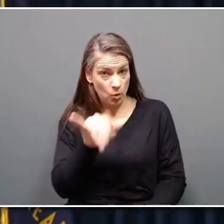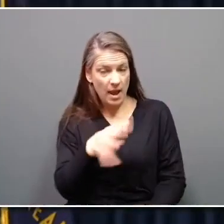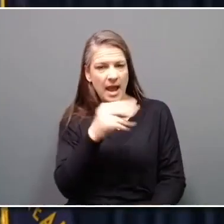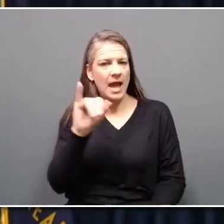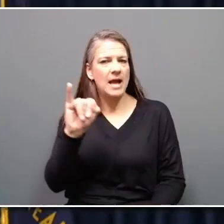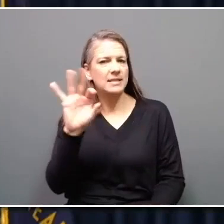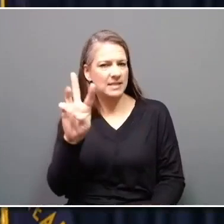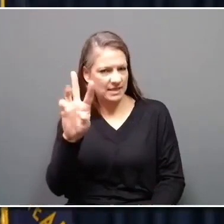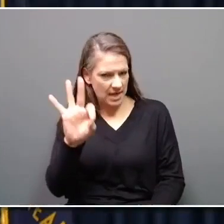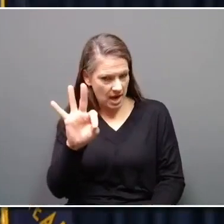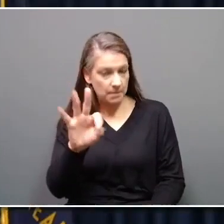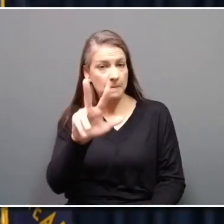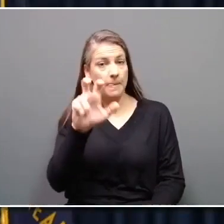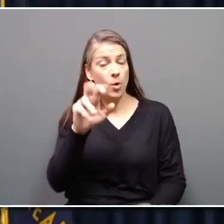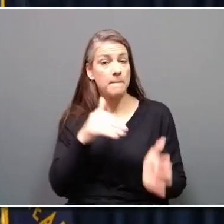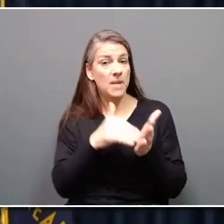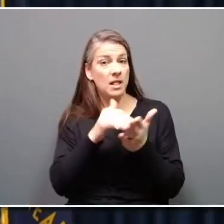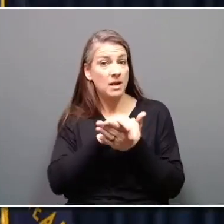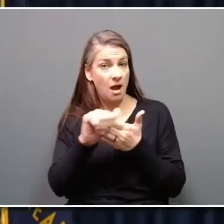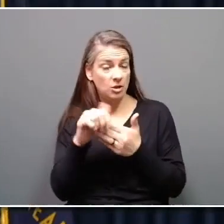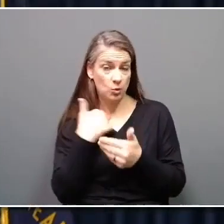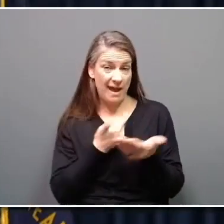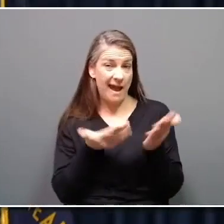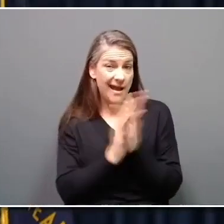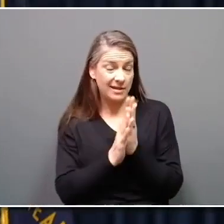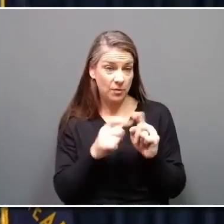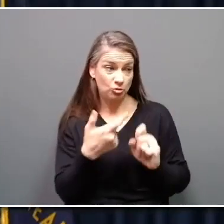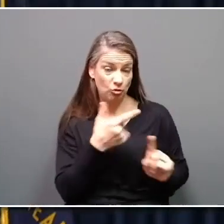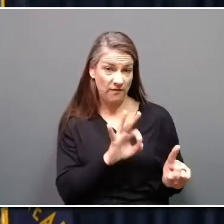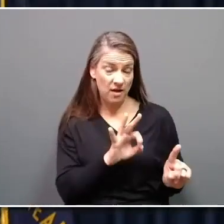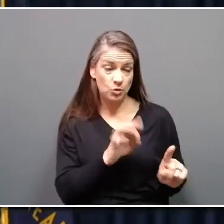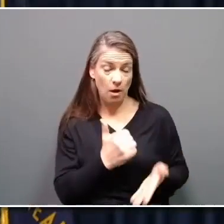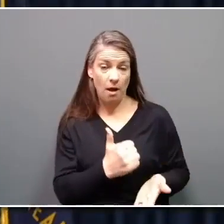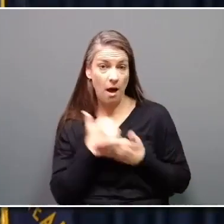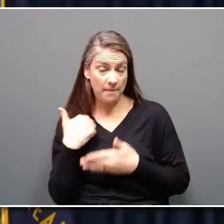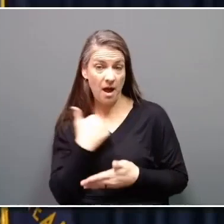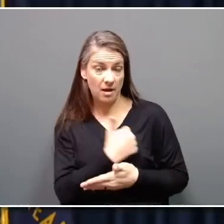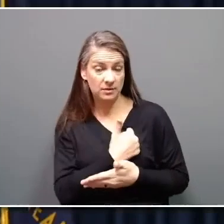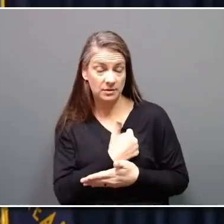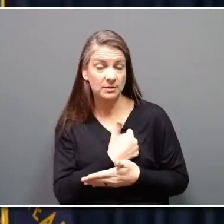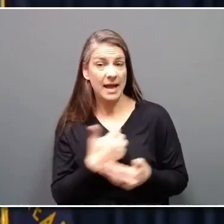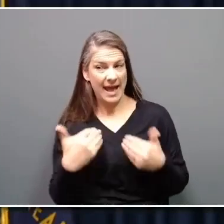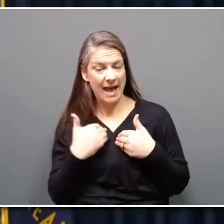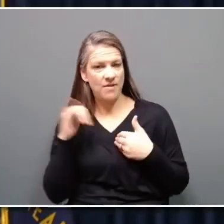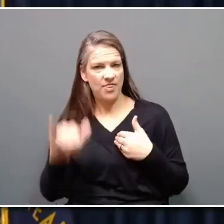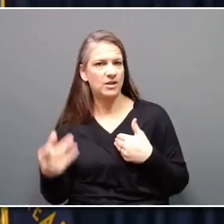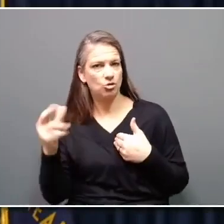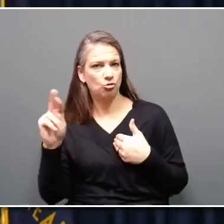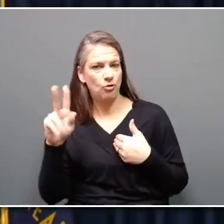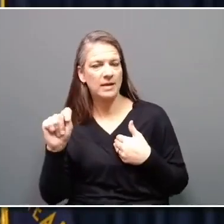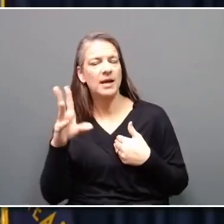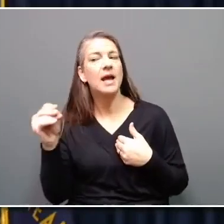The $300 million that we requested in general fund is both to help us secure one of those grants, but also to be able to tell the federal